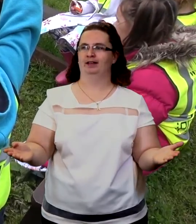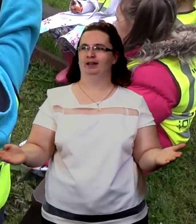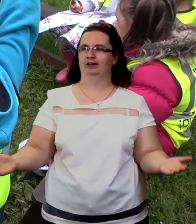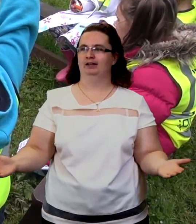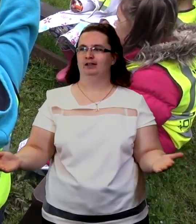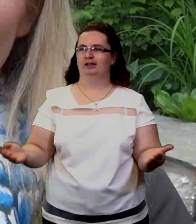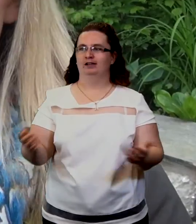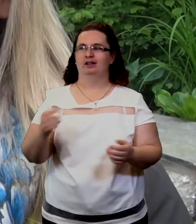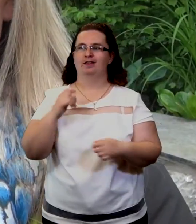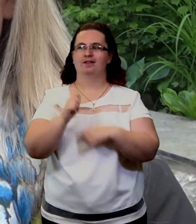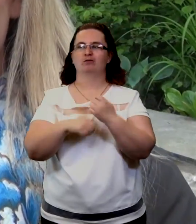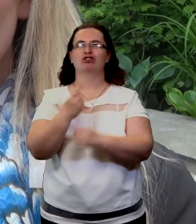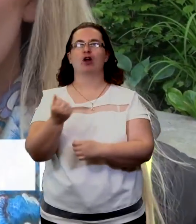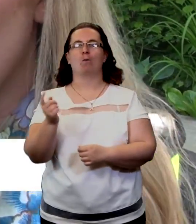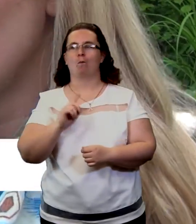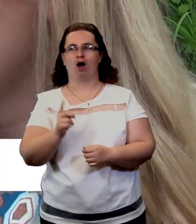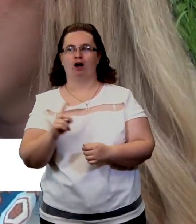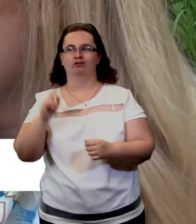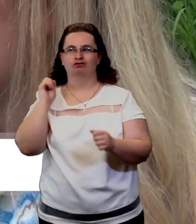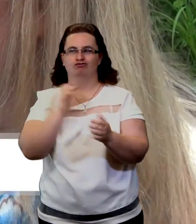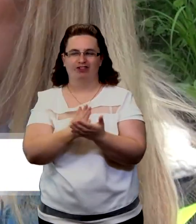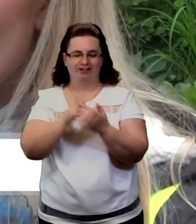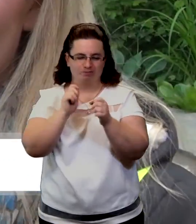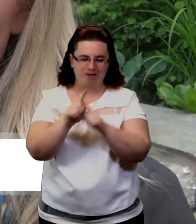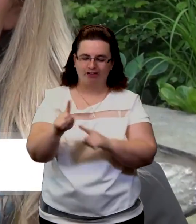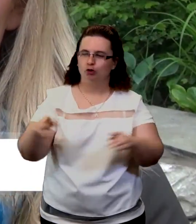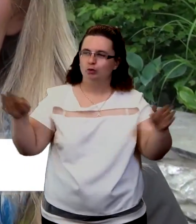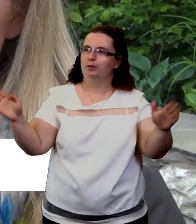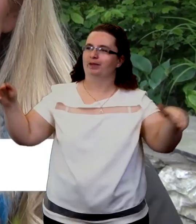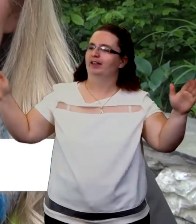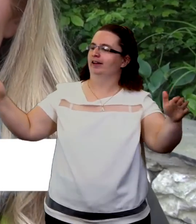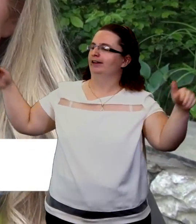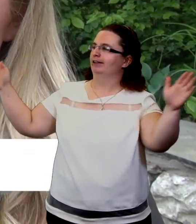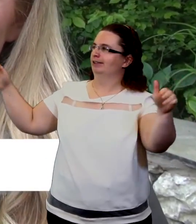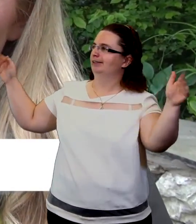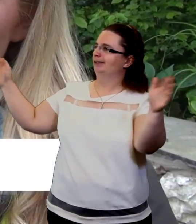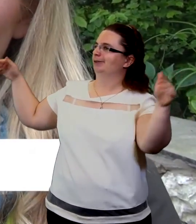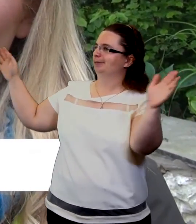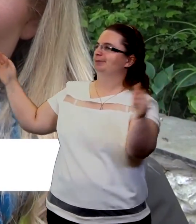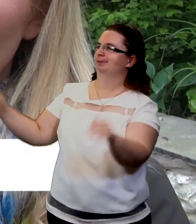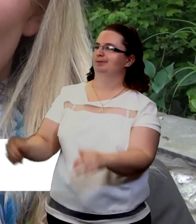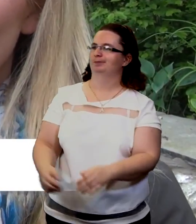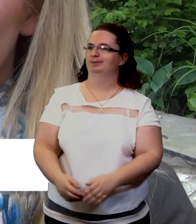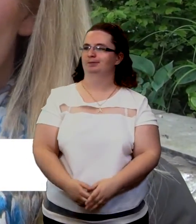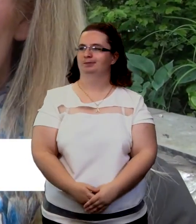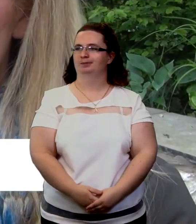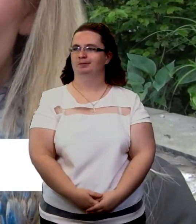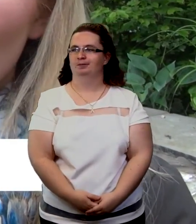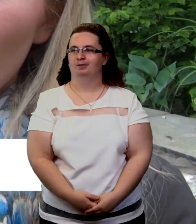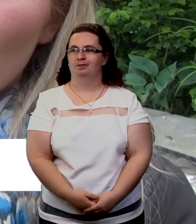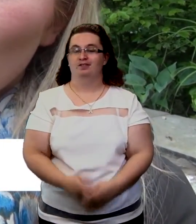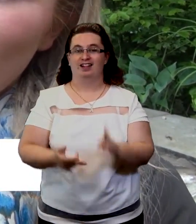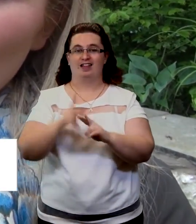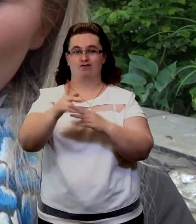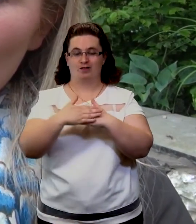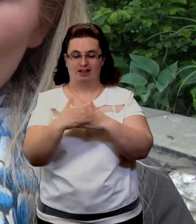awareness. The pond dipping, mini beasts, out on the nature walk, feeding the birds and things like that. Hopefully it's going to be able to teach them